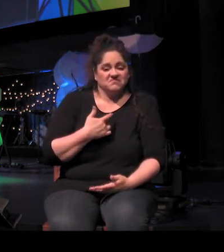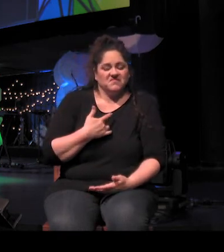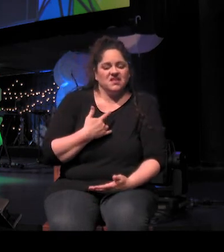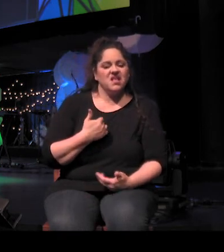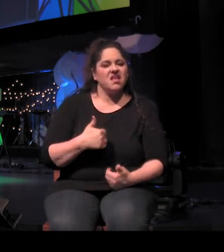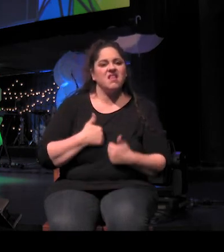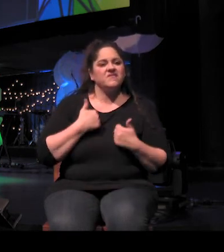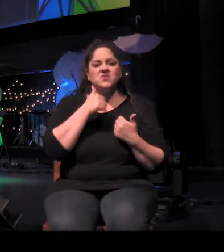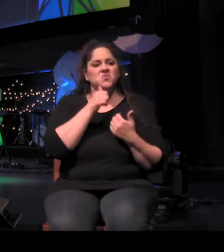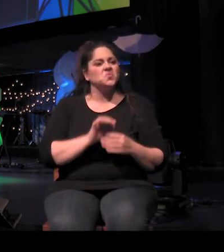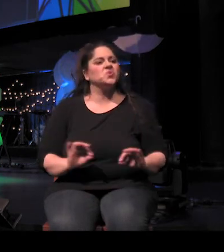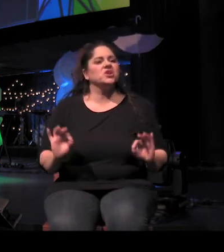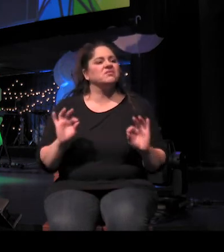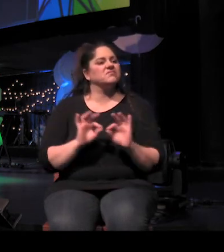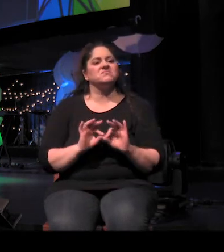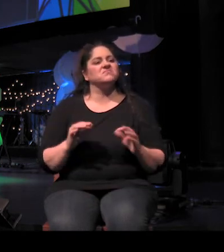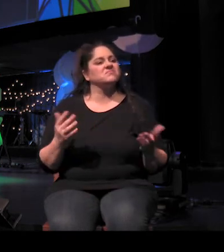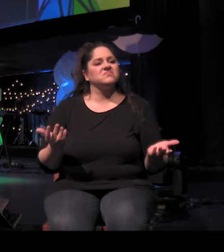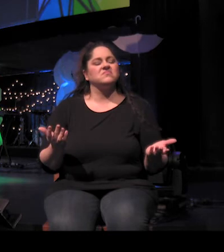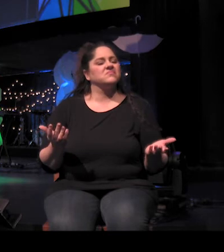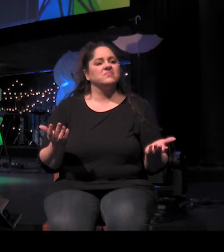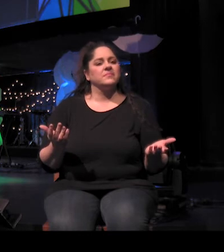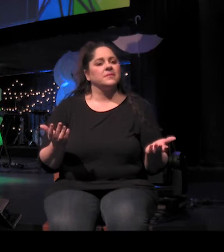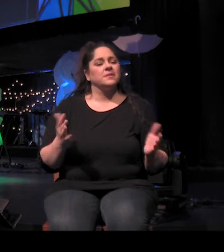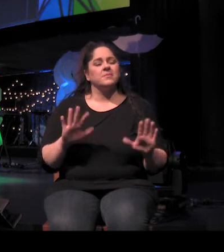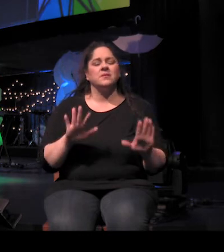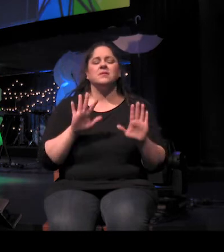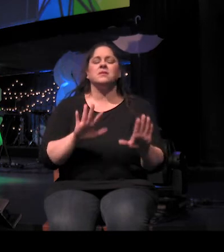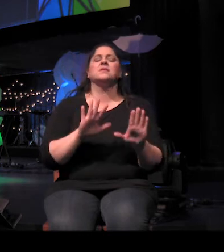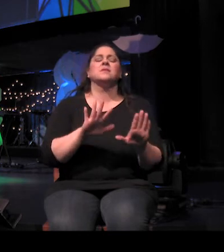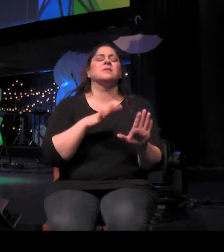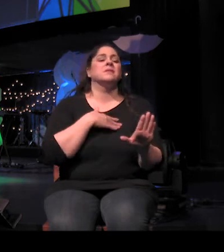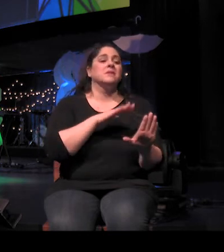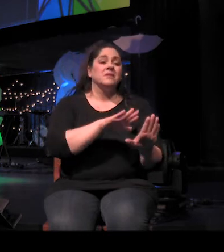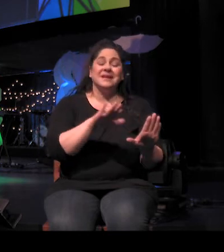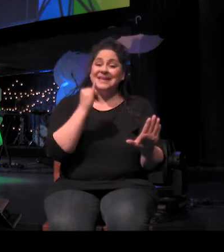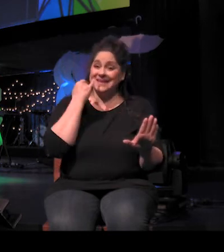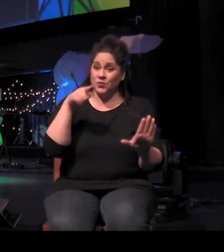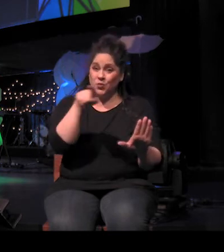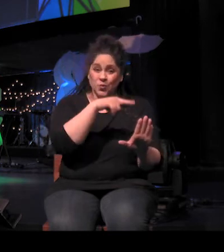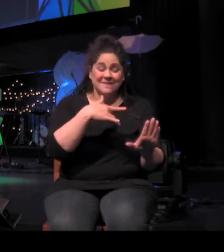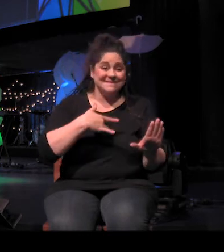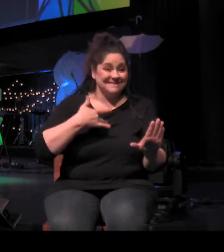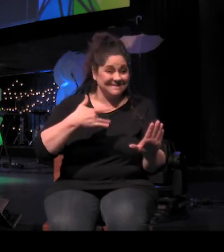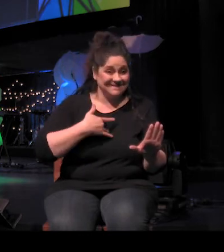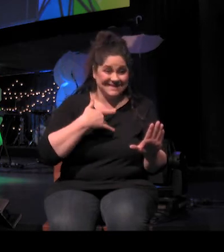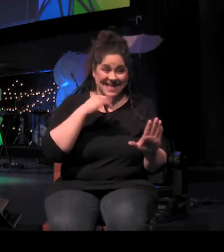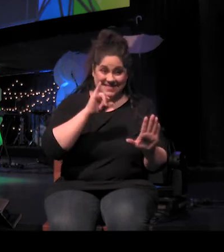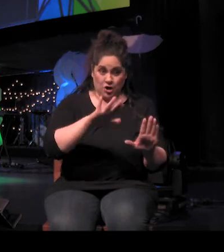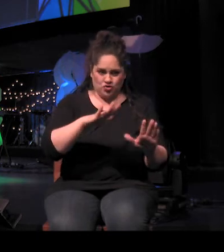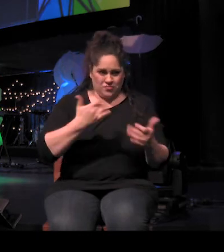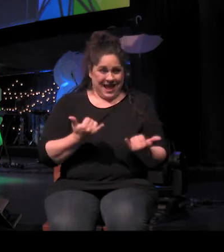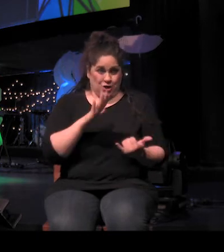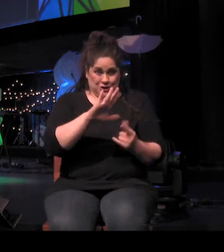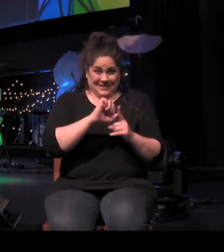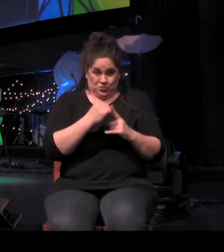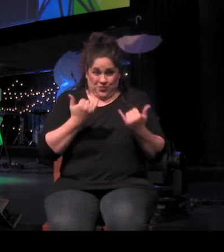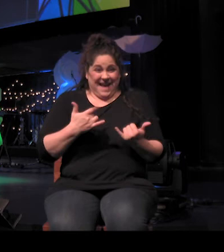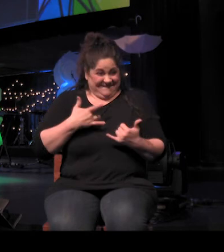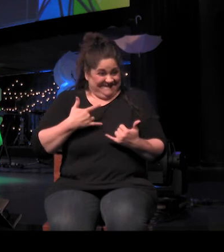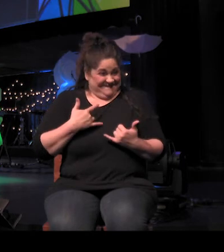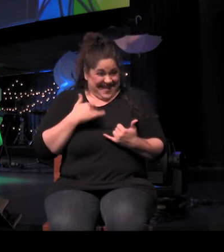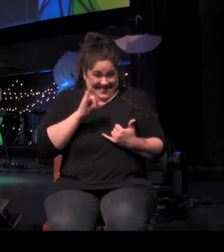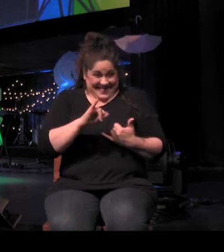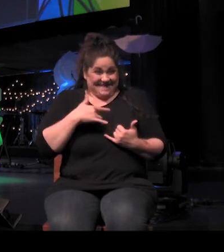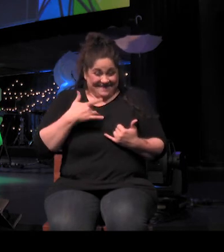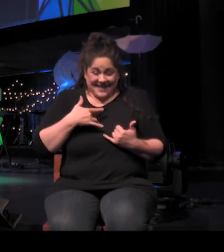living? And let me just tell you, I plead with you today, if that's you, if that describes your situation, if you're